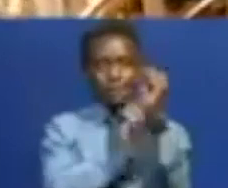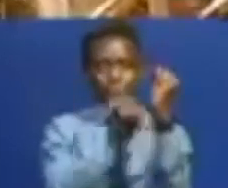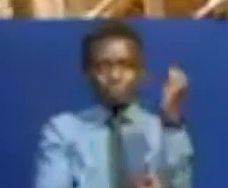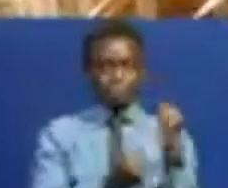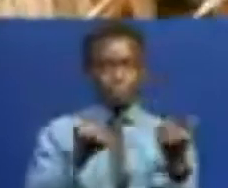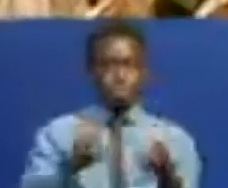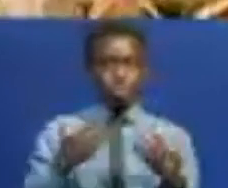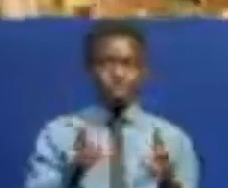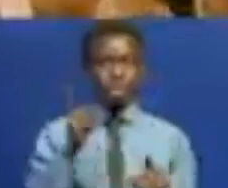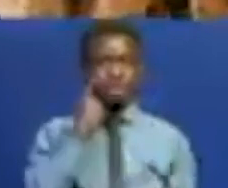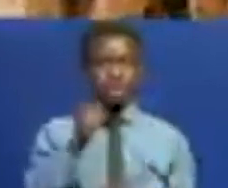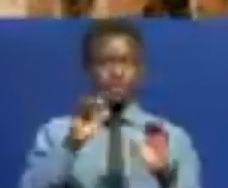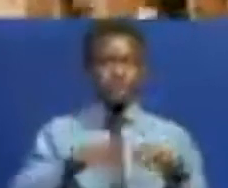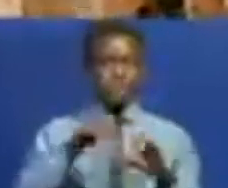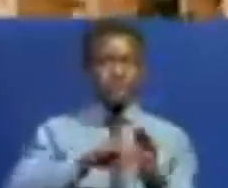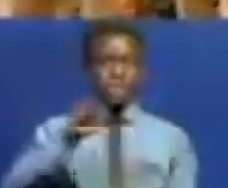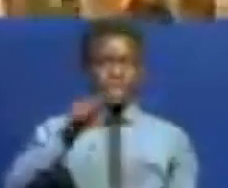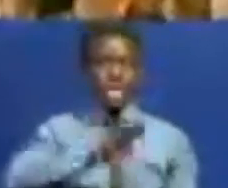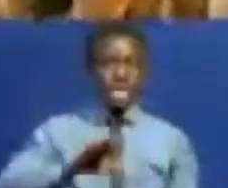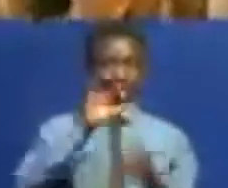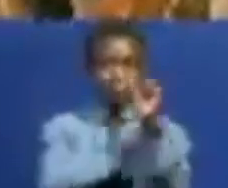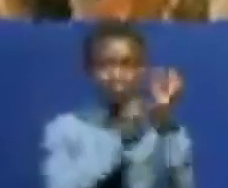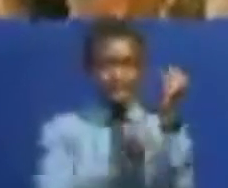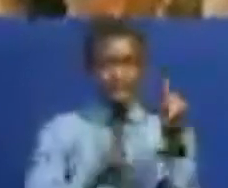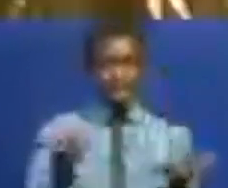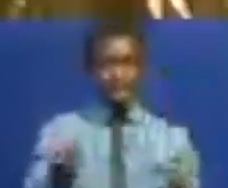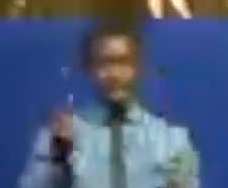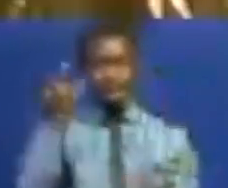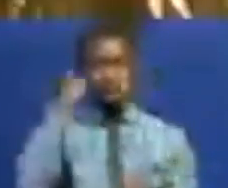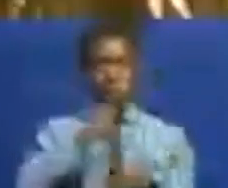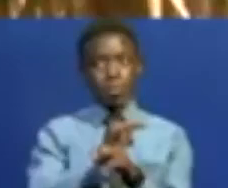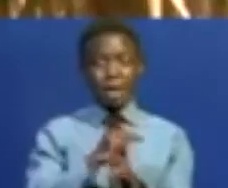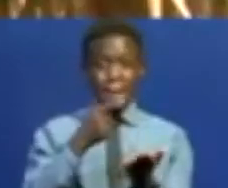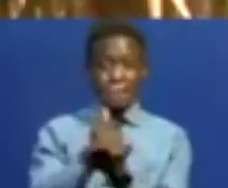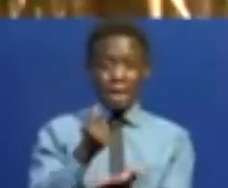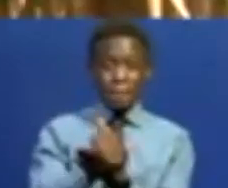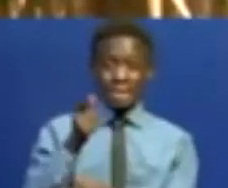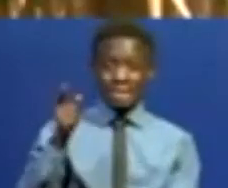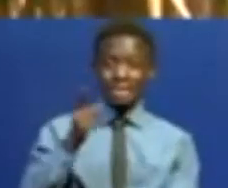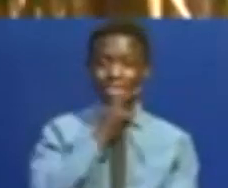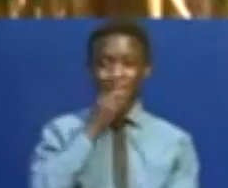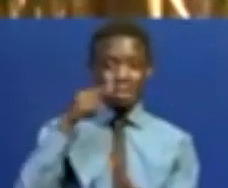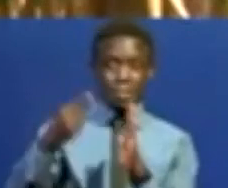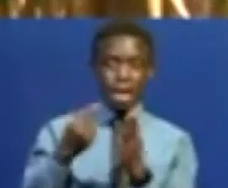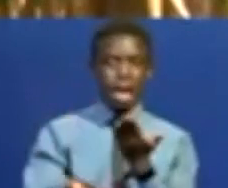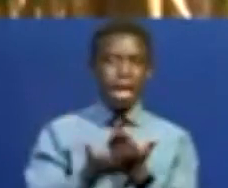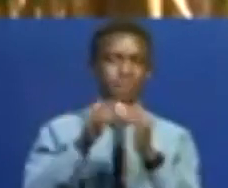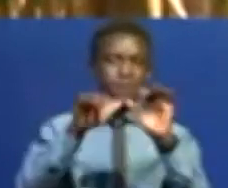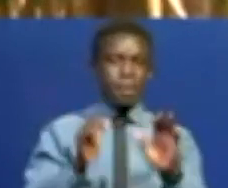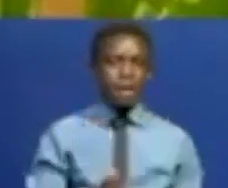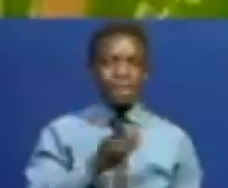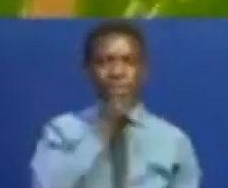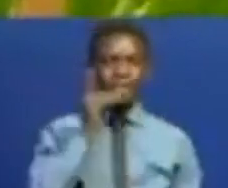key breadbasket areas harvest this season's produce. The purchase of dryers have been done to help farmers dry their maize even